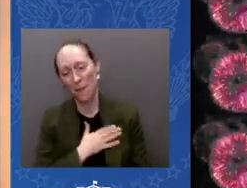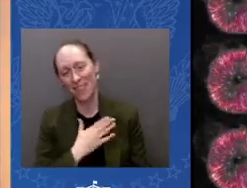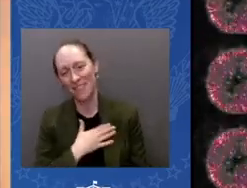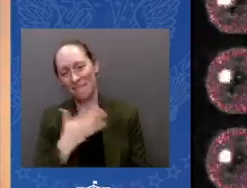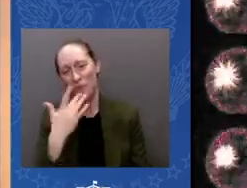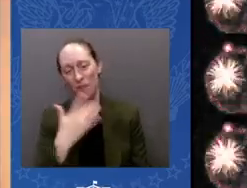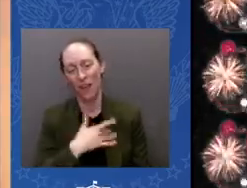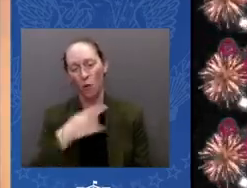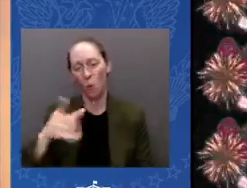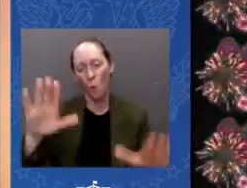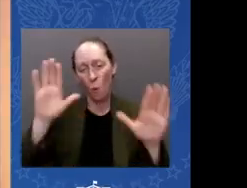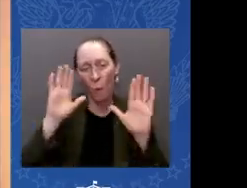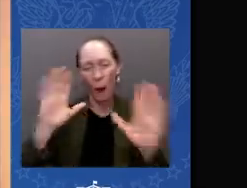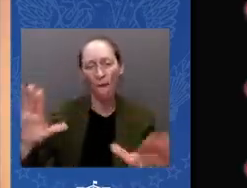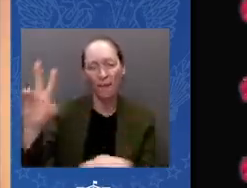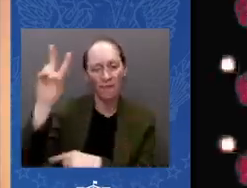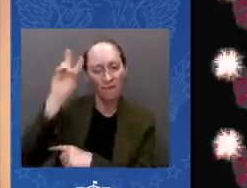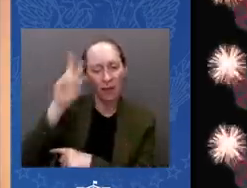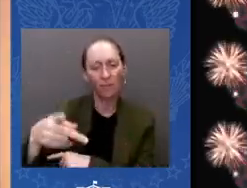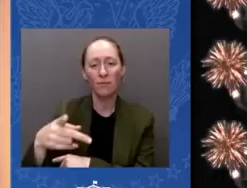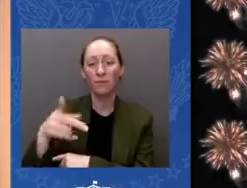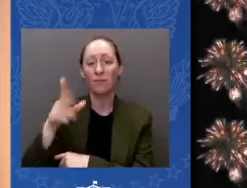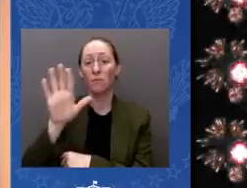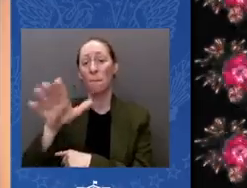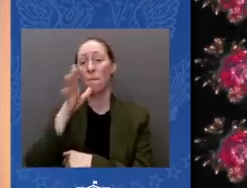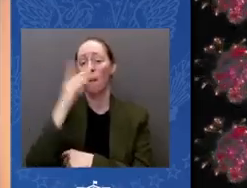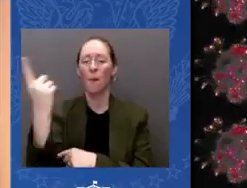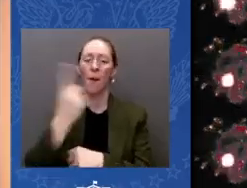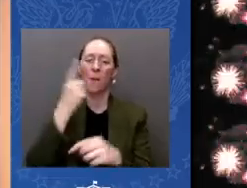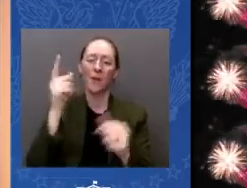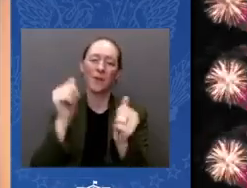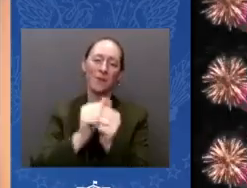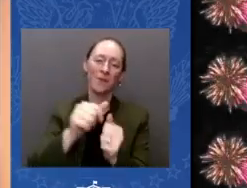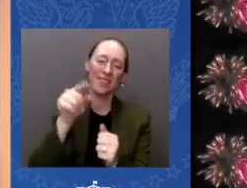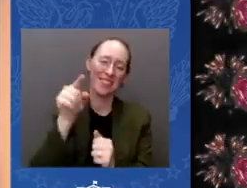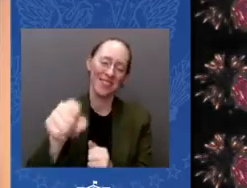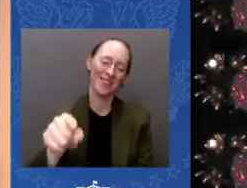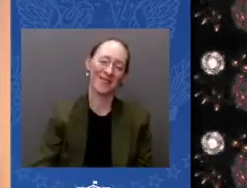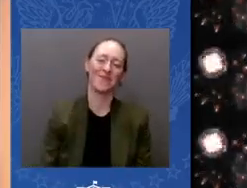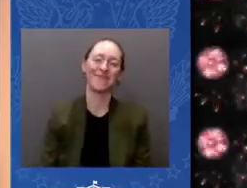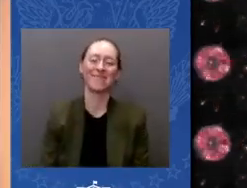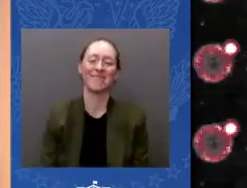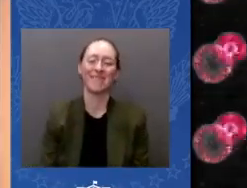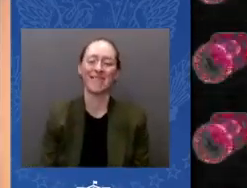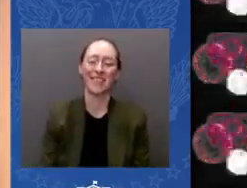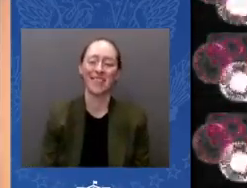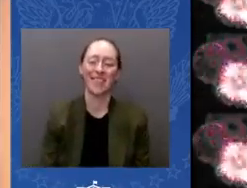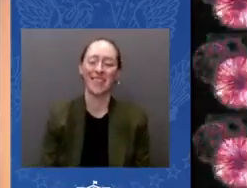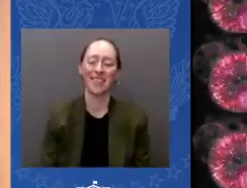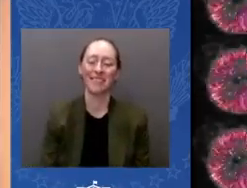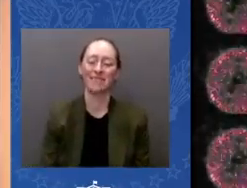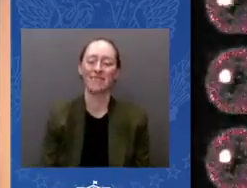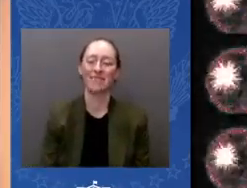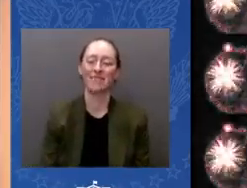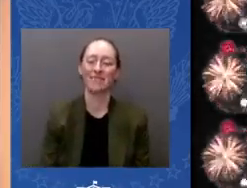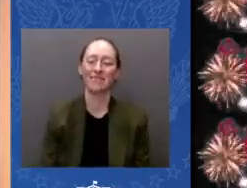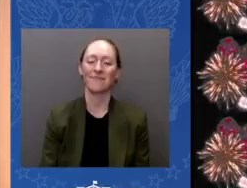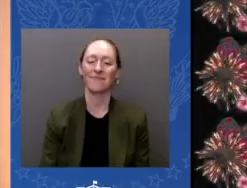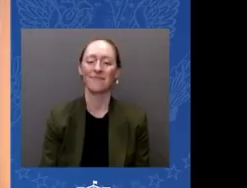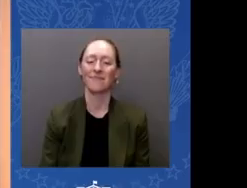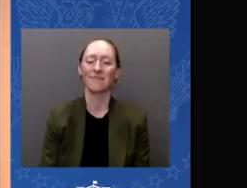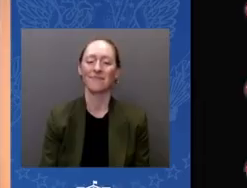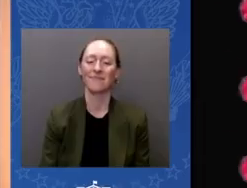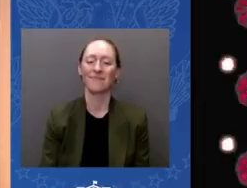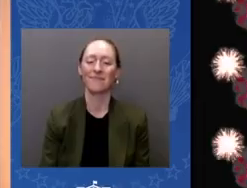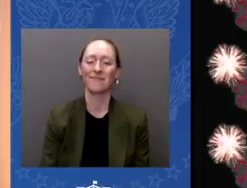you for the courage it took for her and for so many of you out there to actually pick up and move your families and start